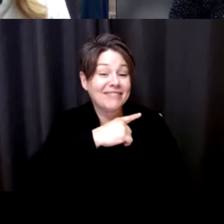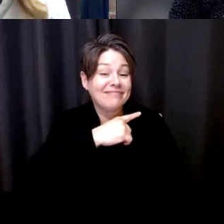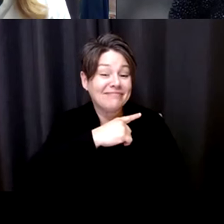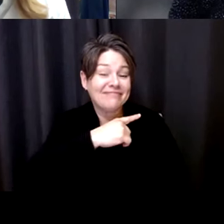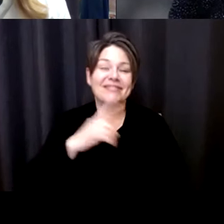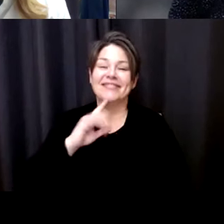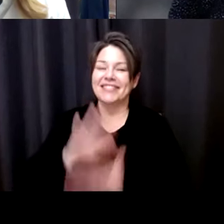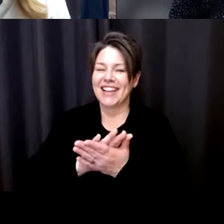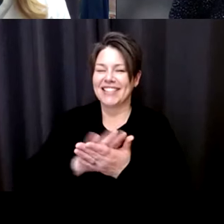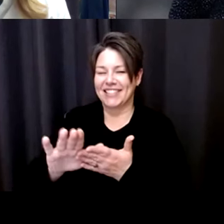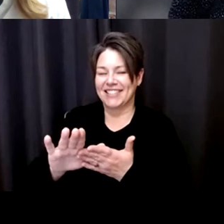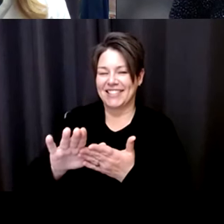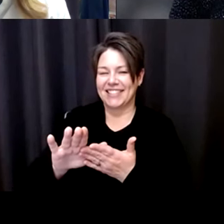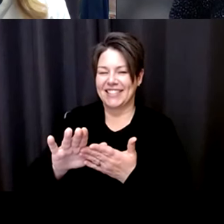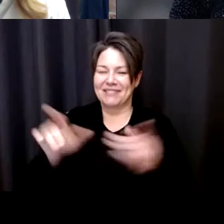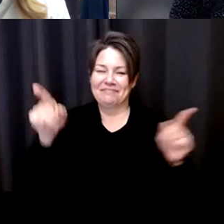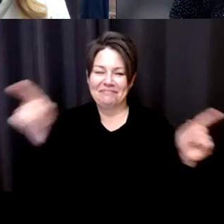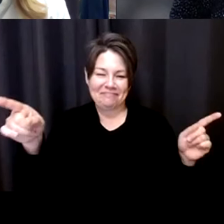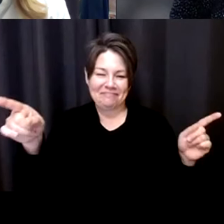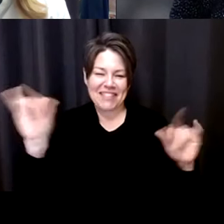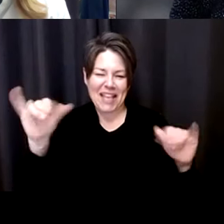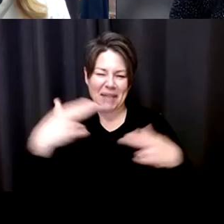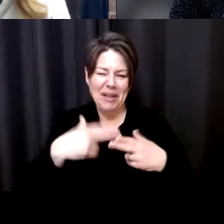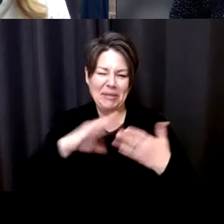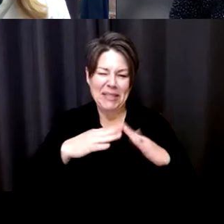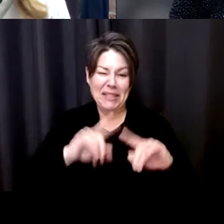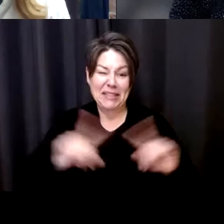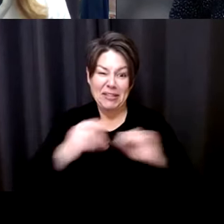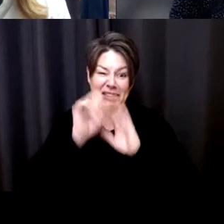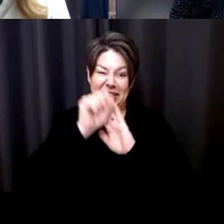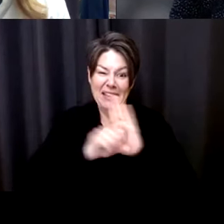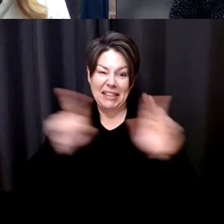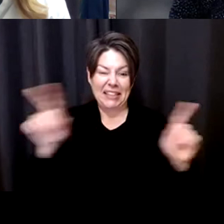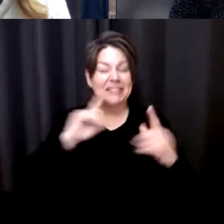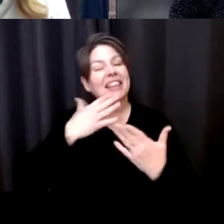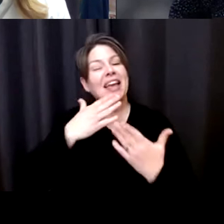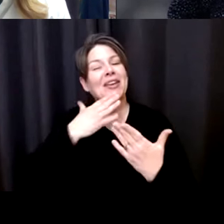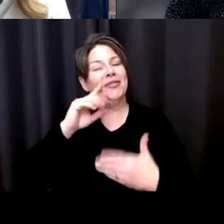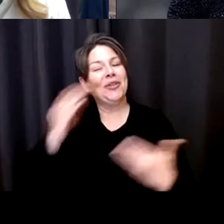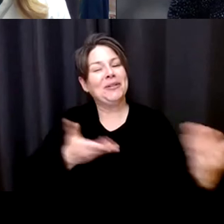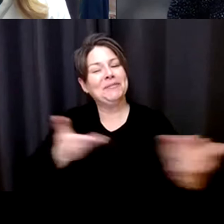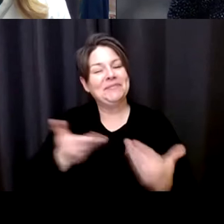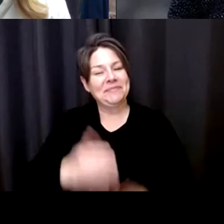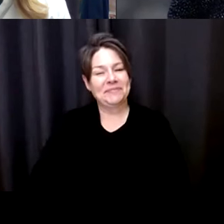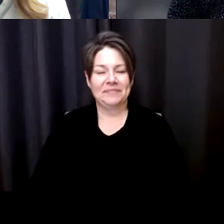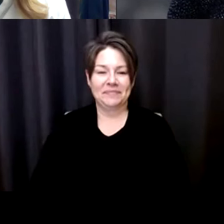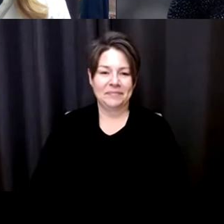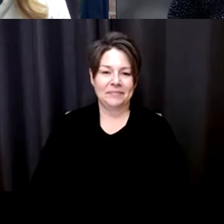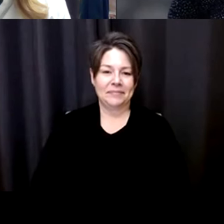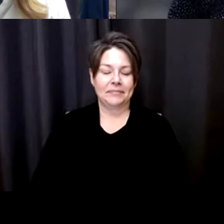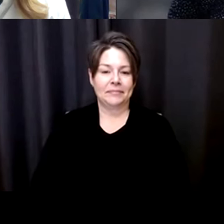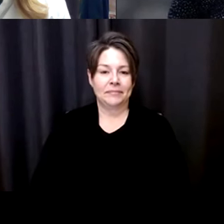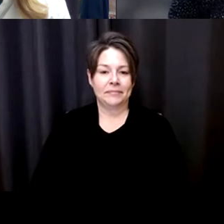a nice coincidence as well. But thank you so much, you know, for inviting me. So I